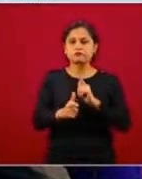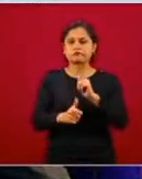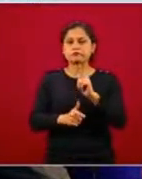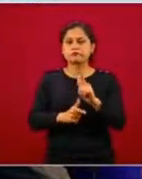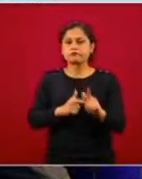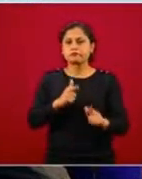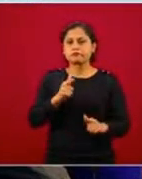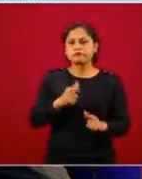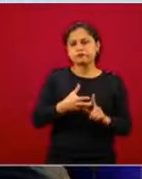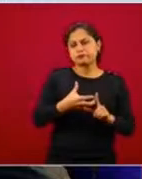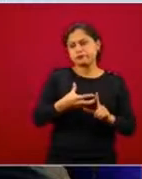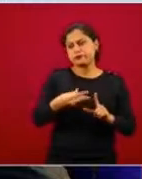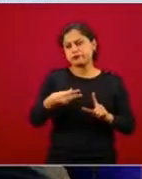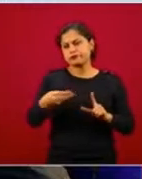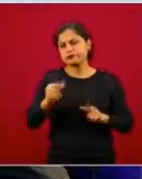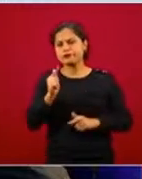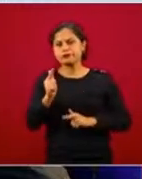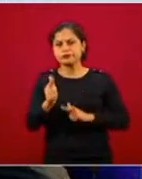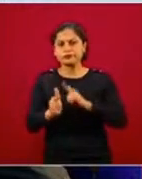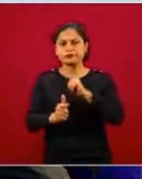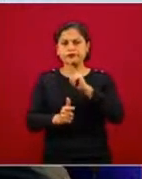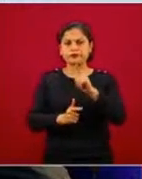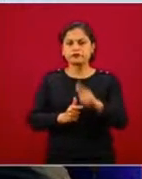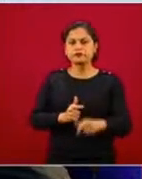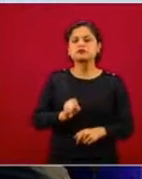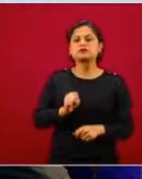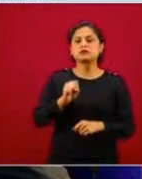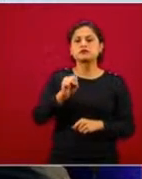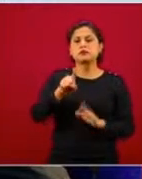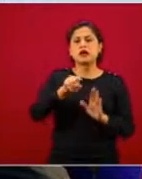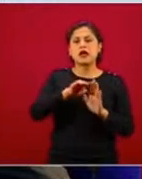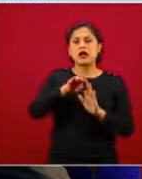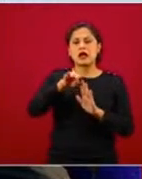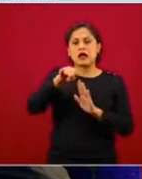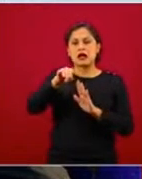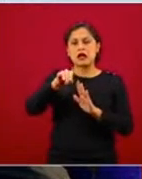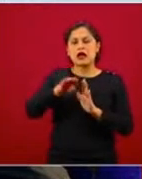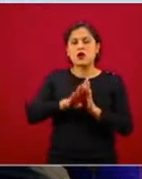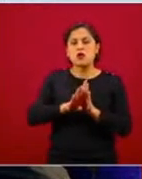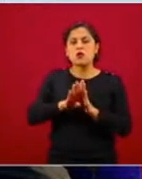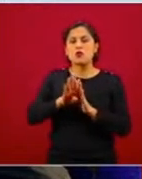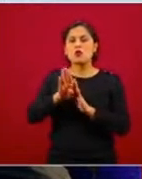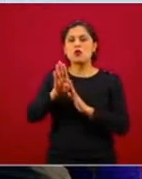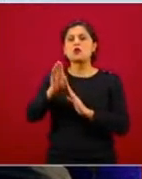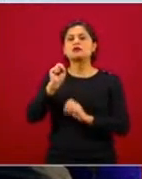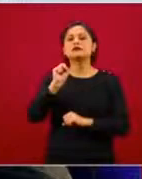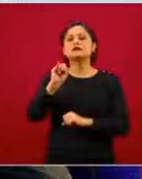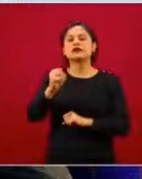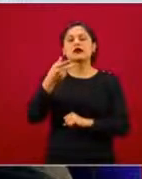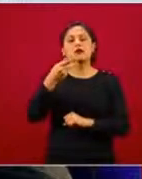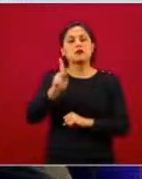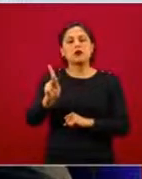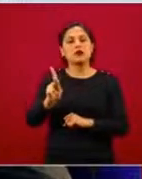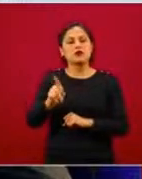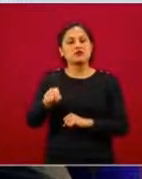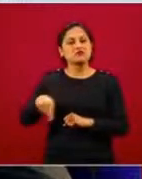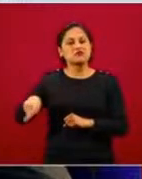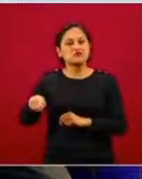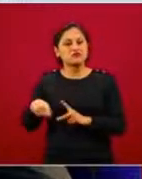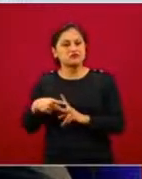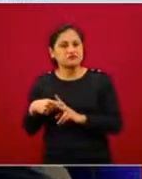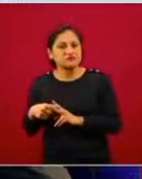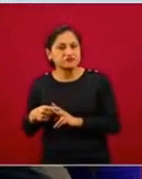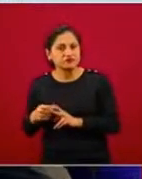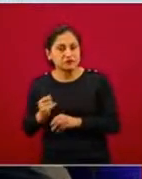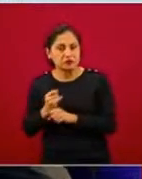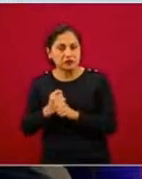a slow movement of the epidemic. It's still very far from the